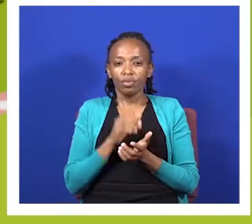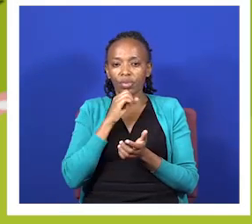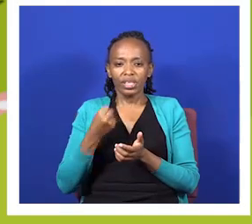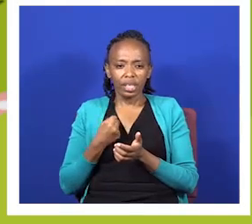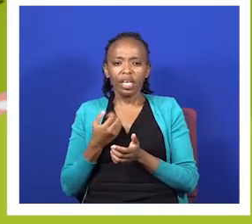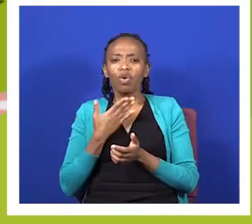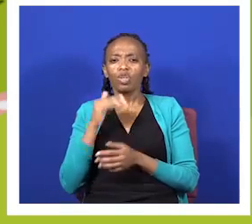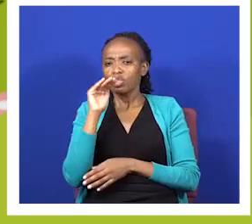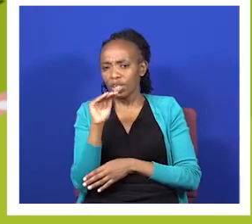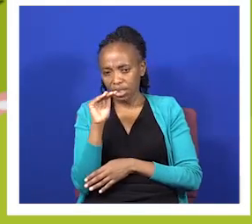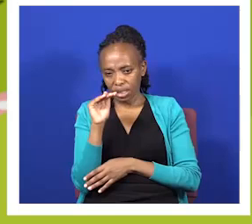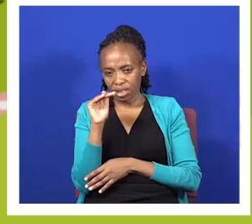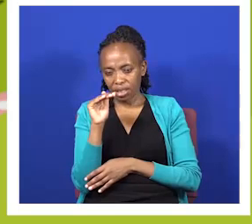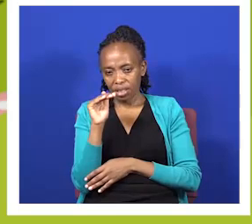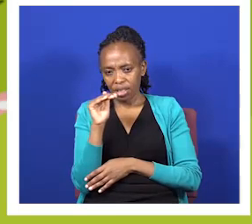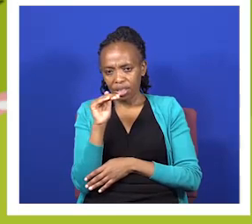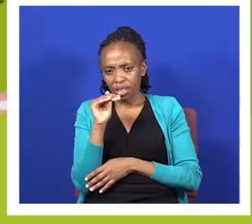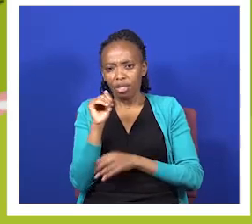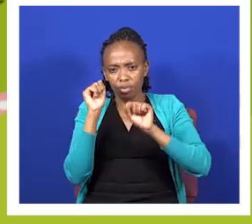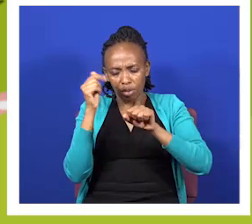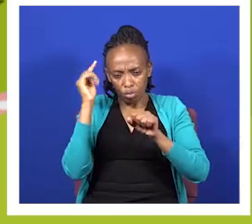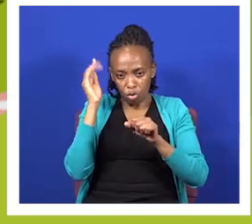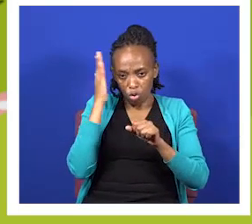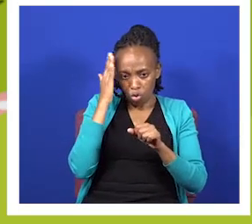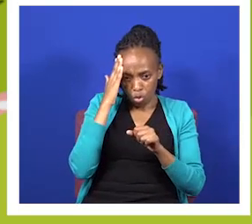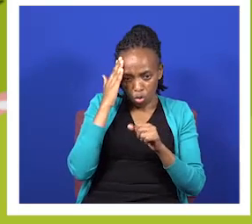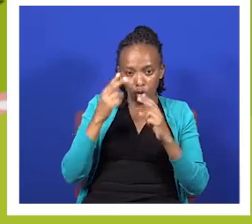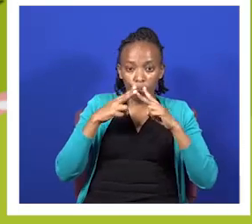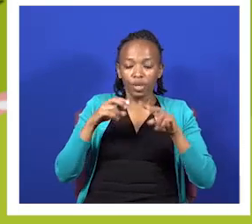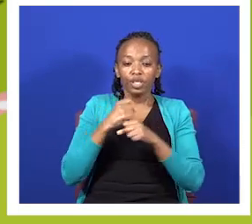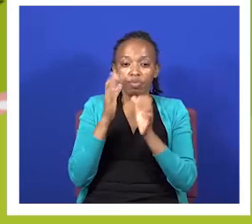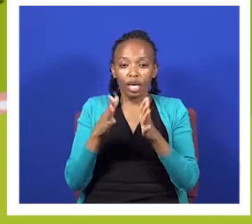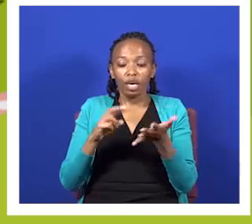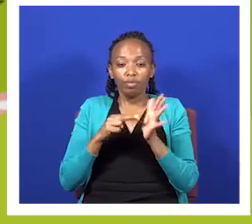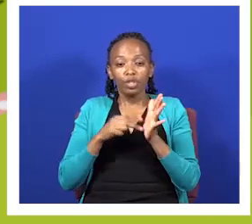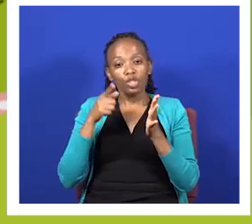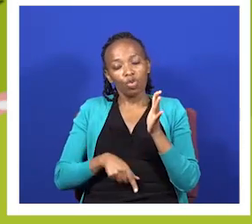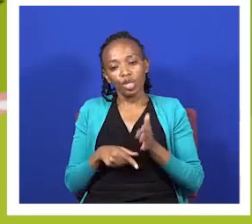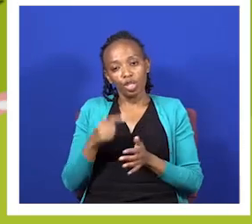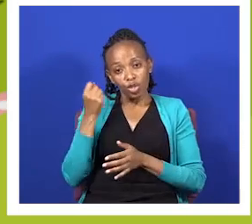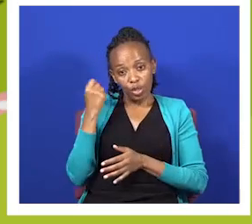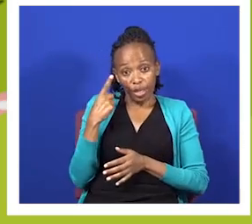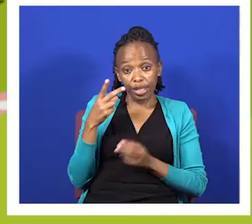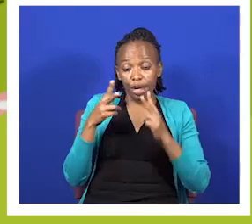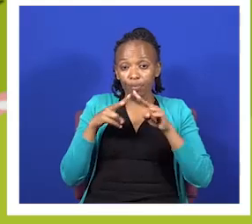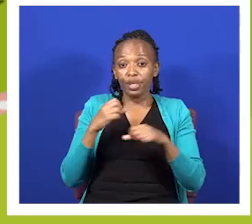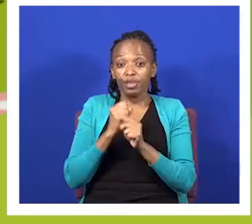Boys and girls, let me ask you, do you know what a peacemaker is? Do you?